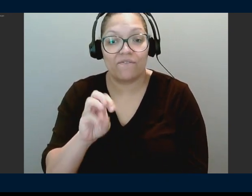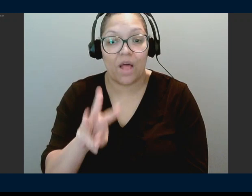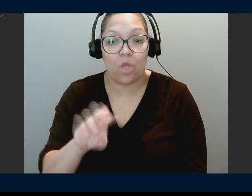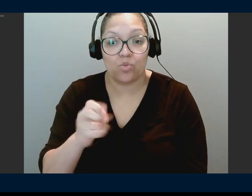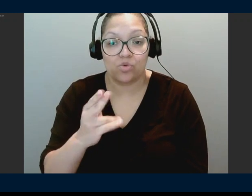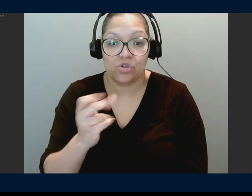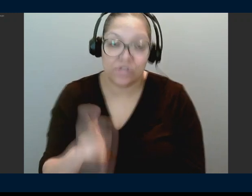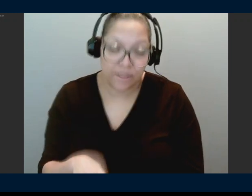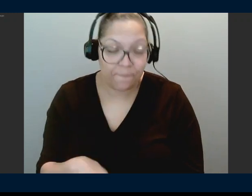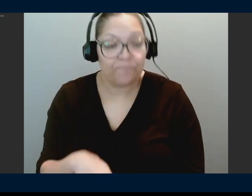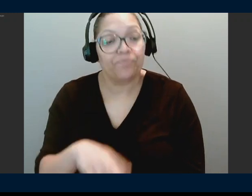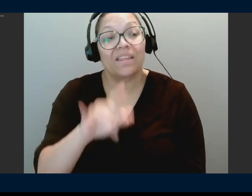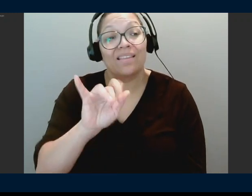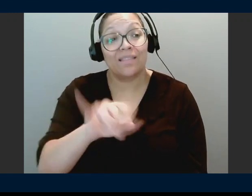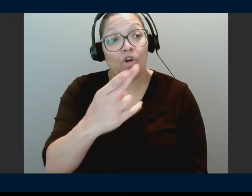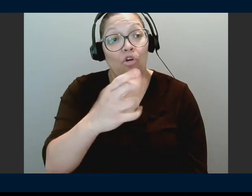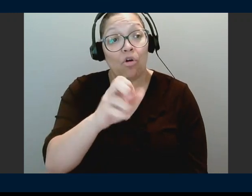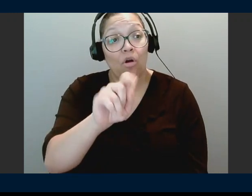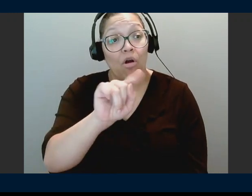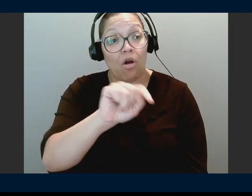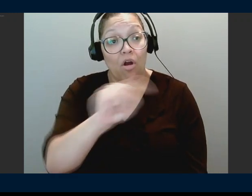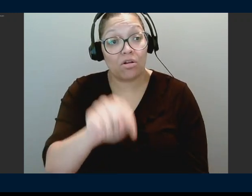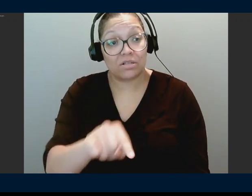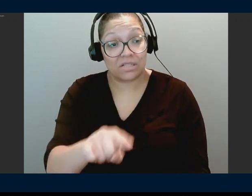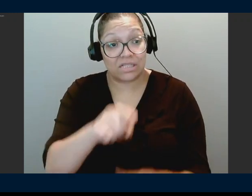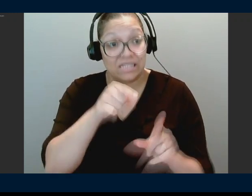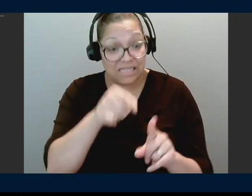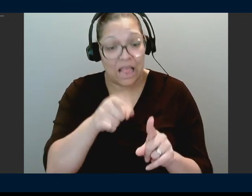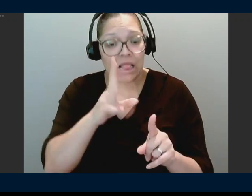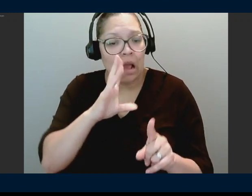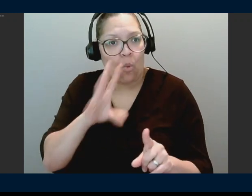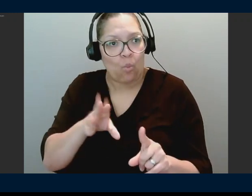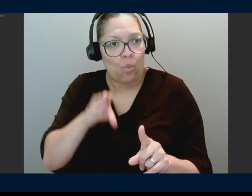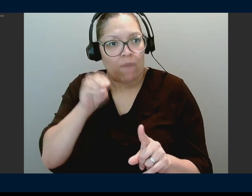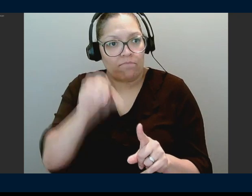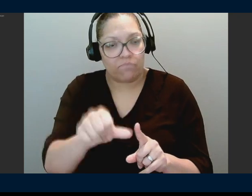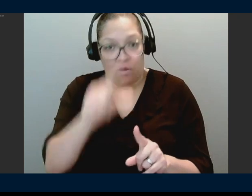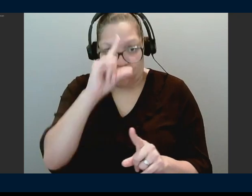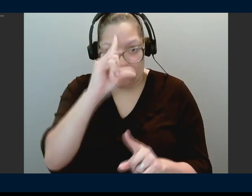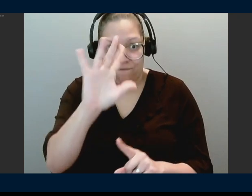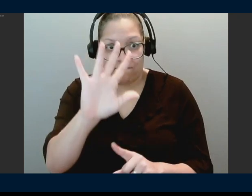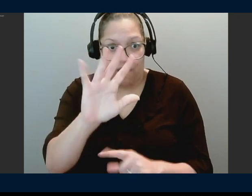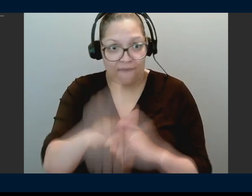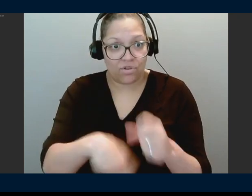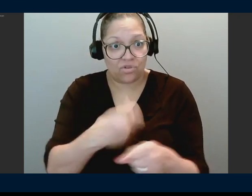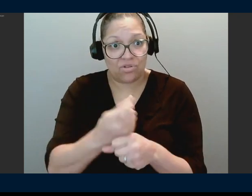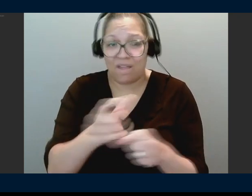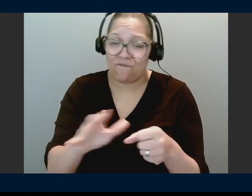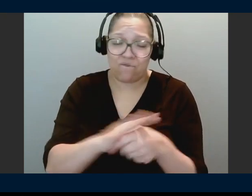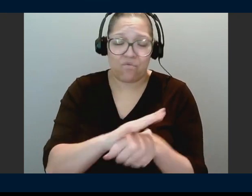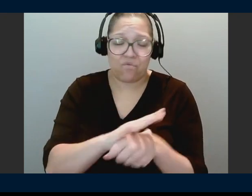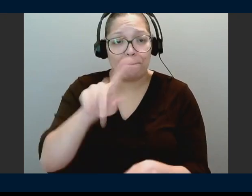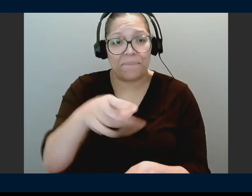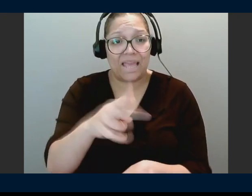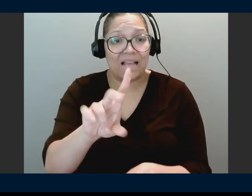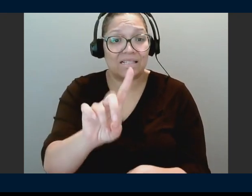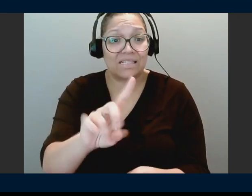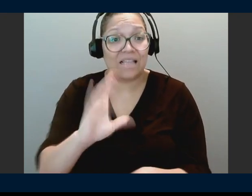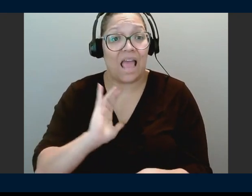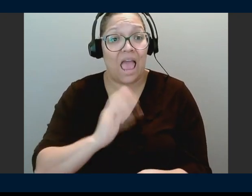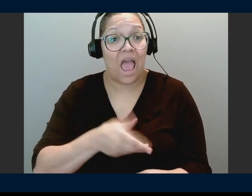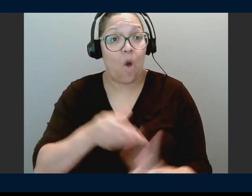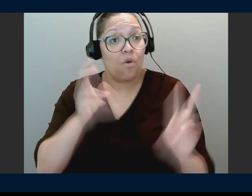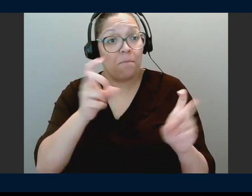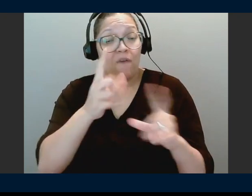the Hertz Fellowship is that it gives you funding for 5 years. So that's the full PhD. And our motto is freedom to